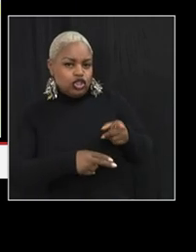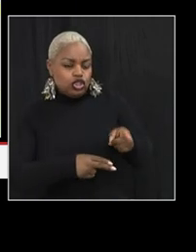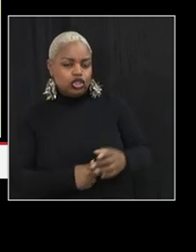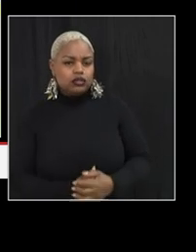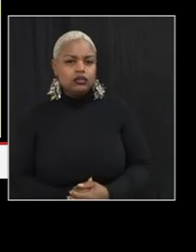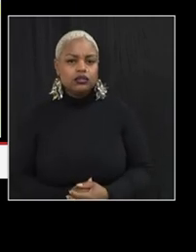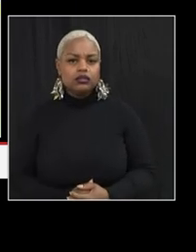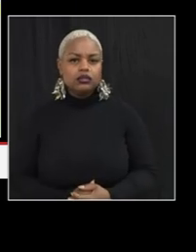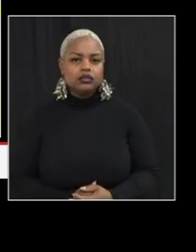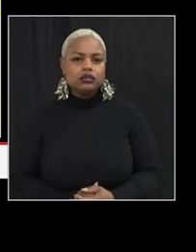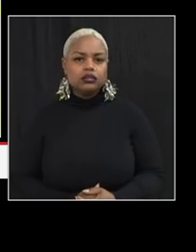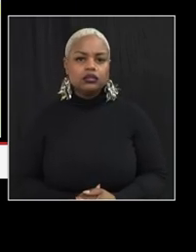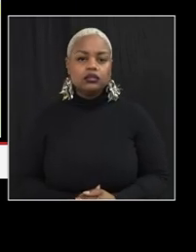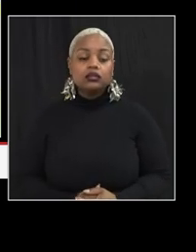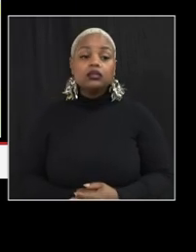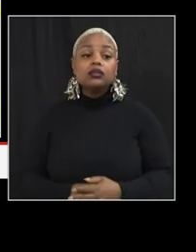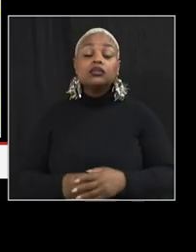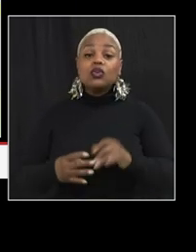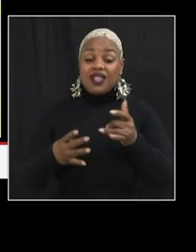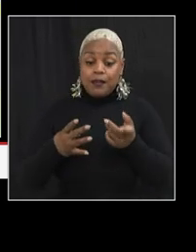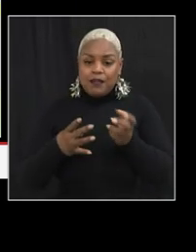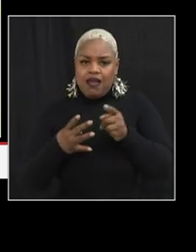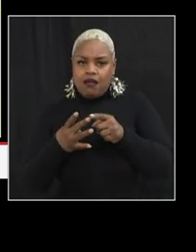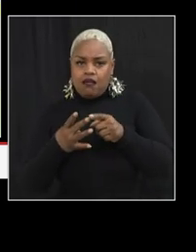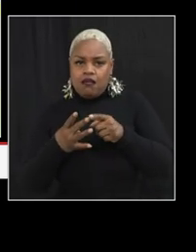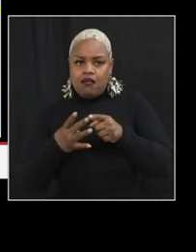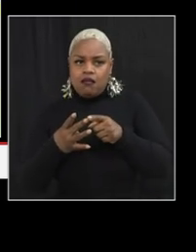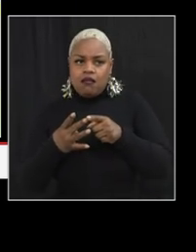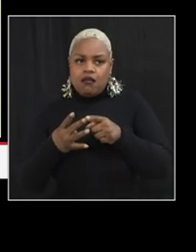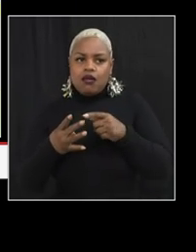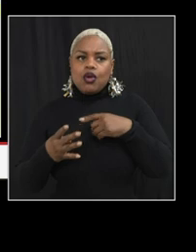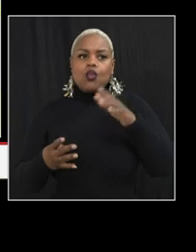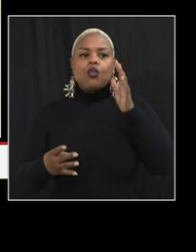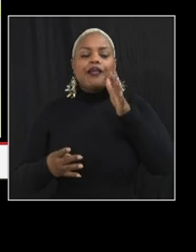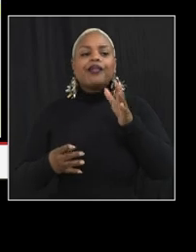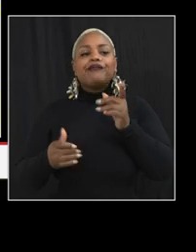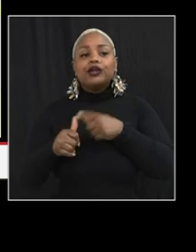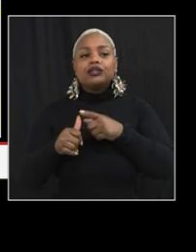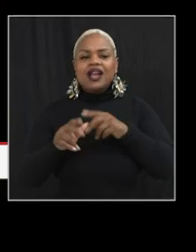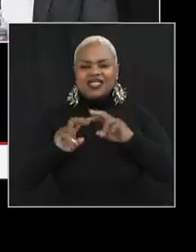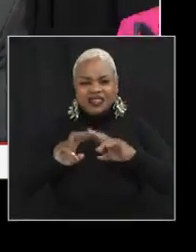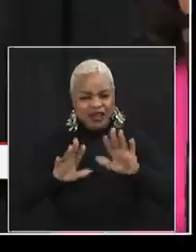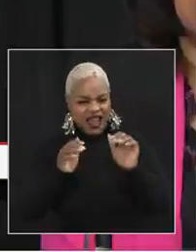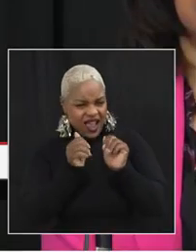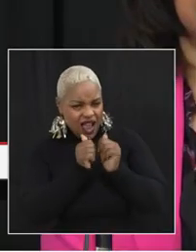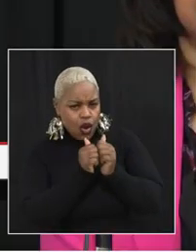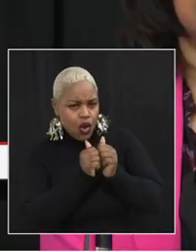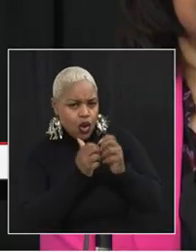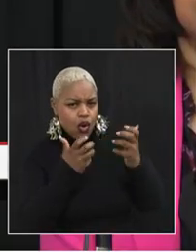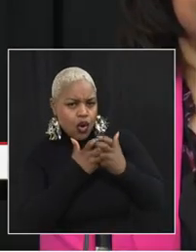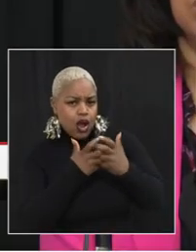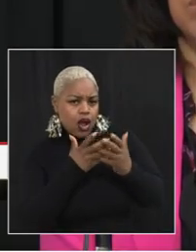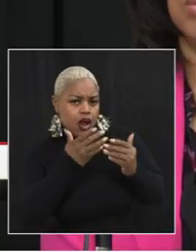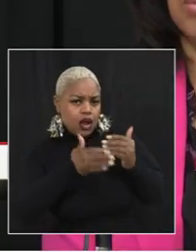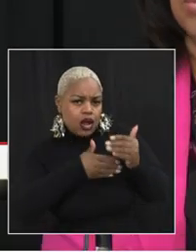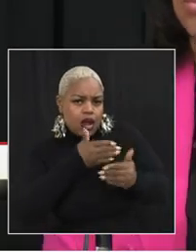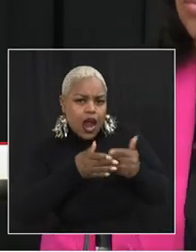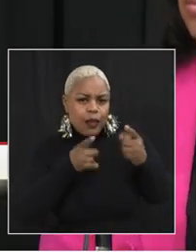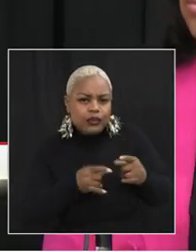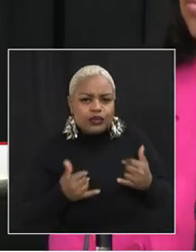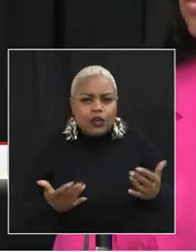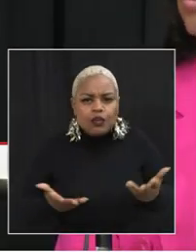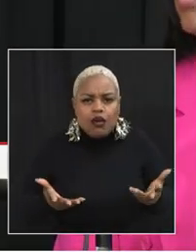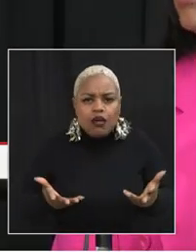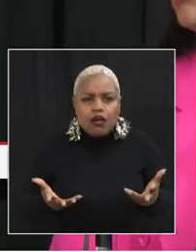at what it costs to be able to continue doing what we're doing now. And as the mayor said, the cost of everything goes up. Sometimes it's just